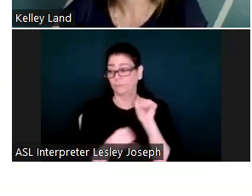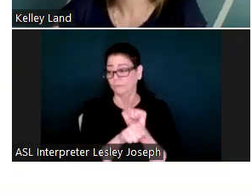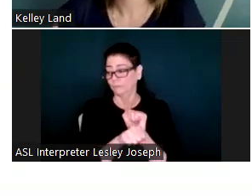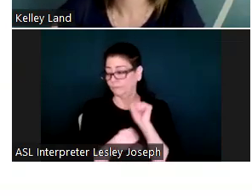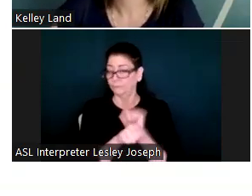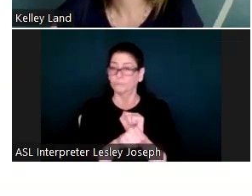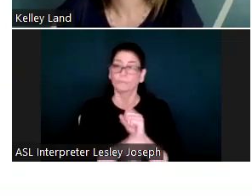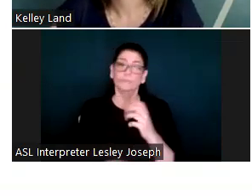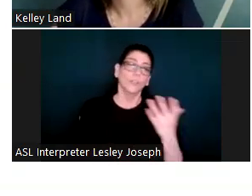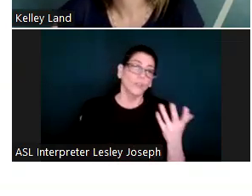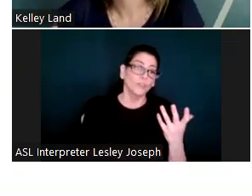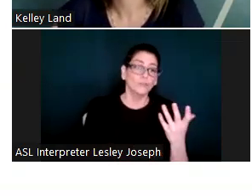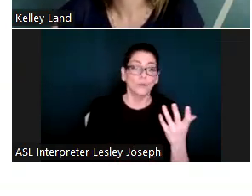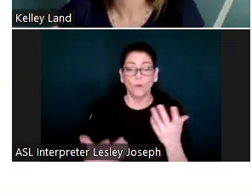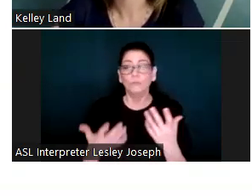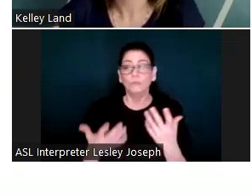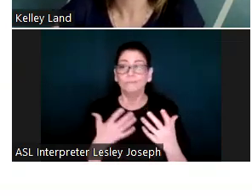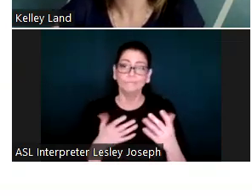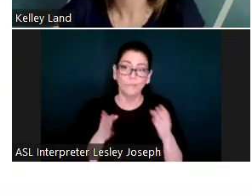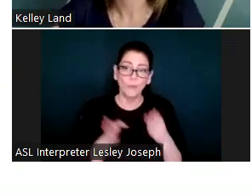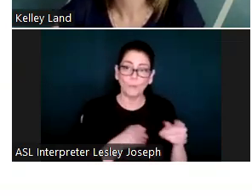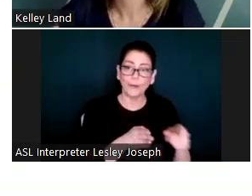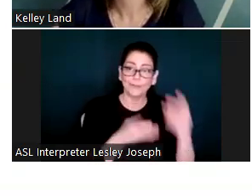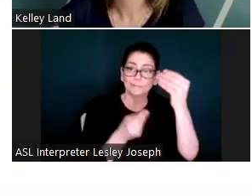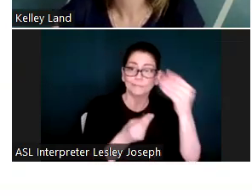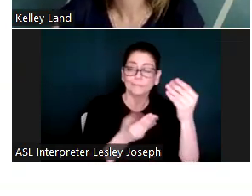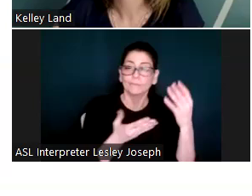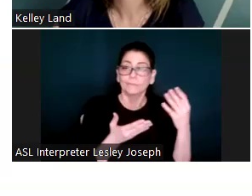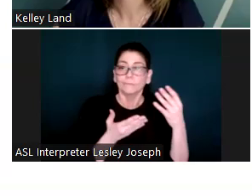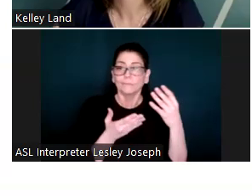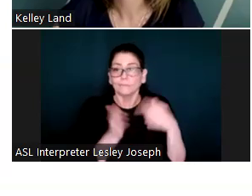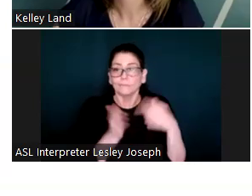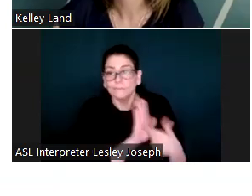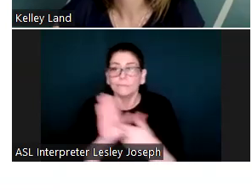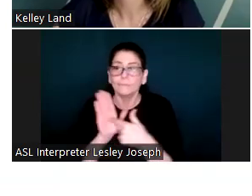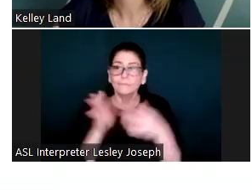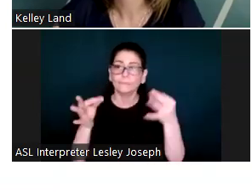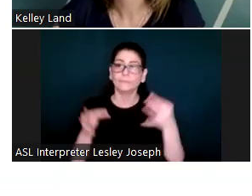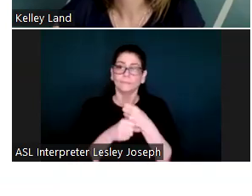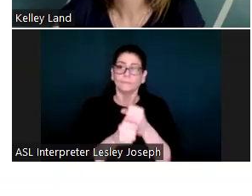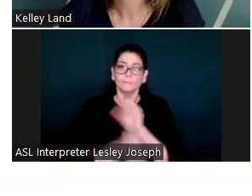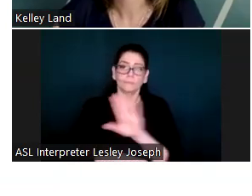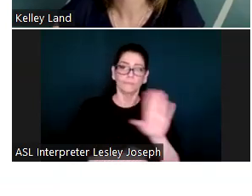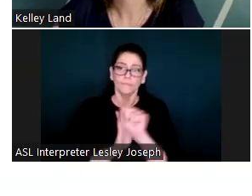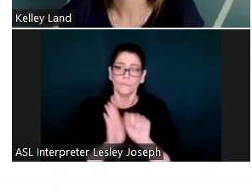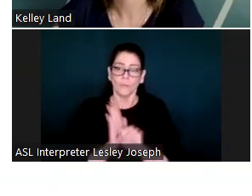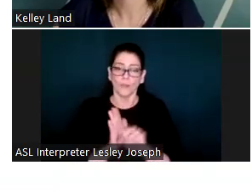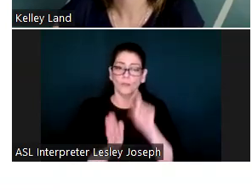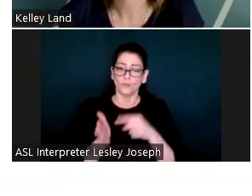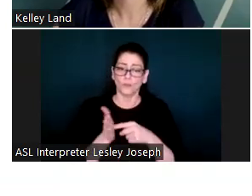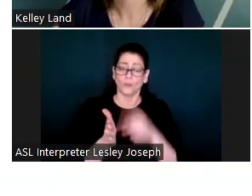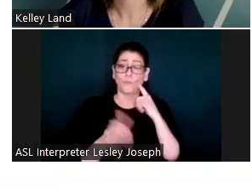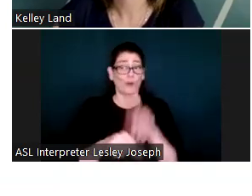up some of this kind of information and share it with decision makers in your state to show how, you know, for a very long time,